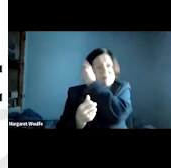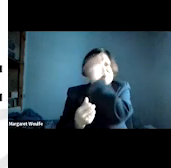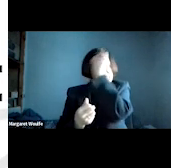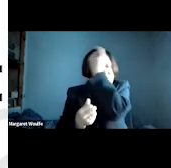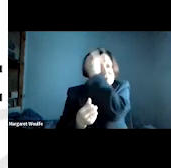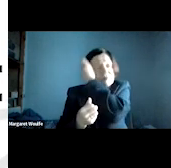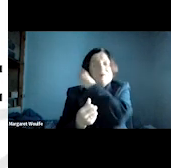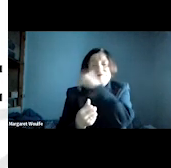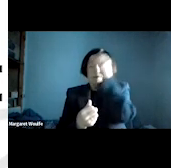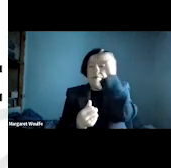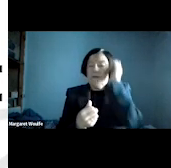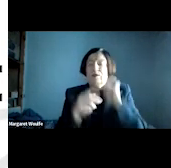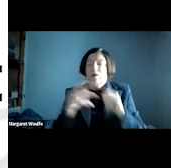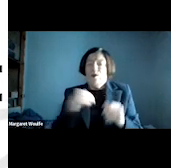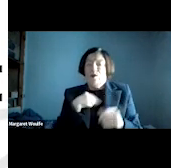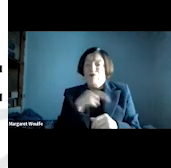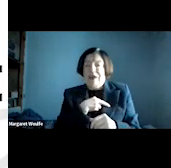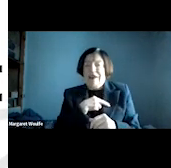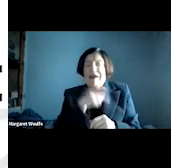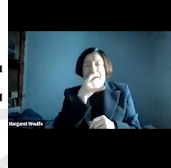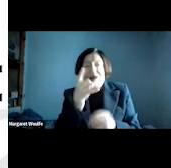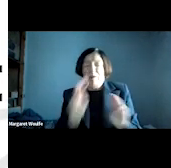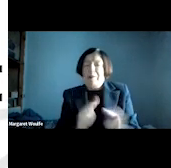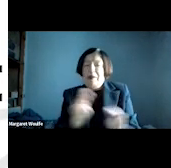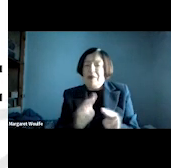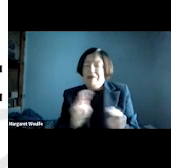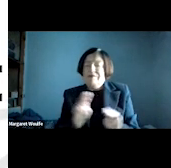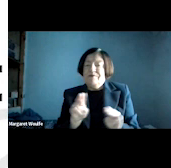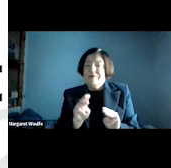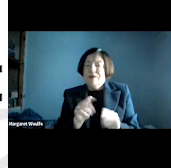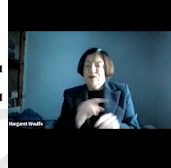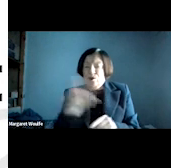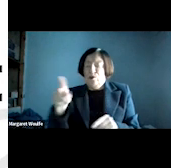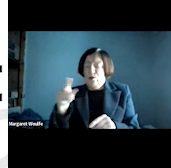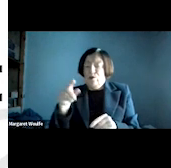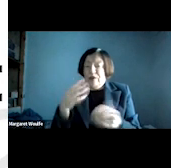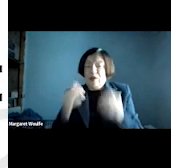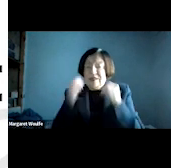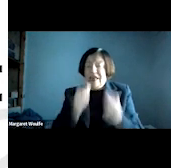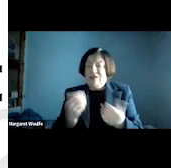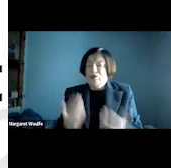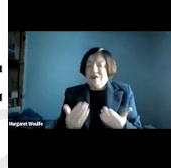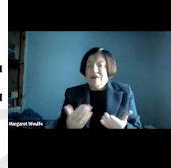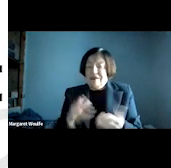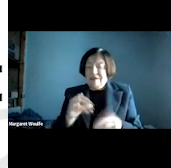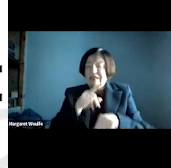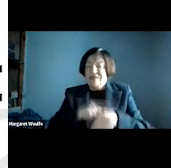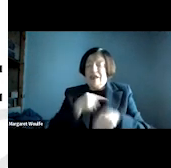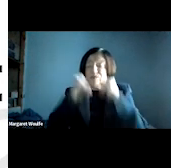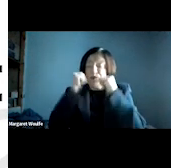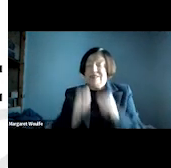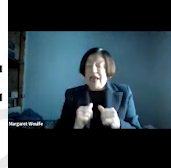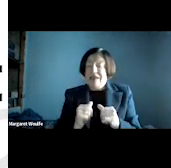So we're really calling on people, you guys now attending here today have taken the time to attend